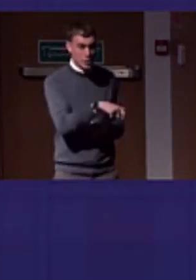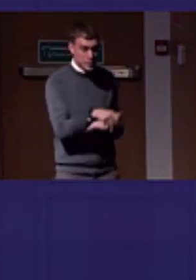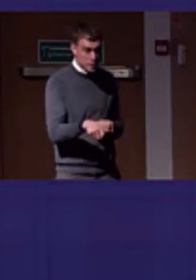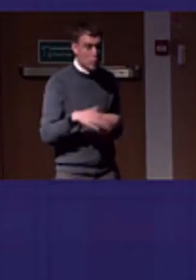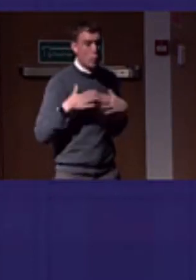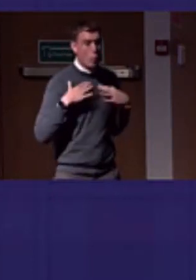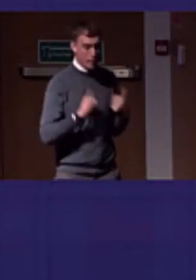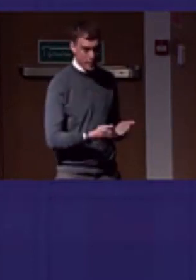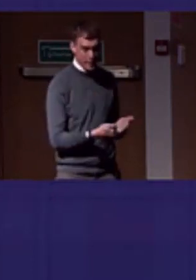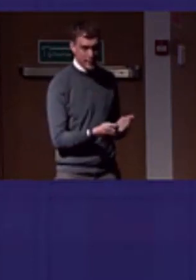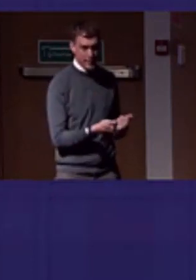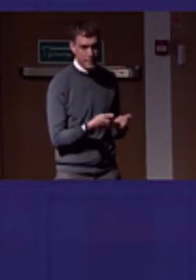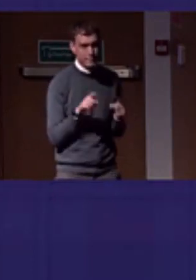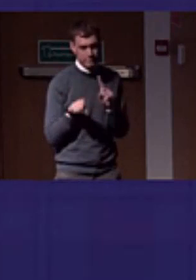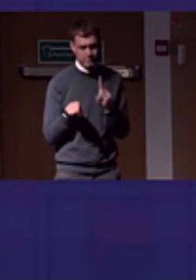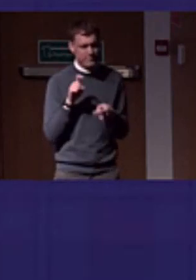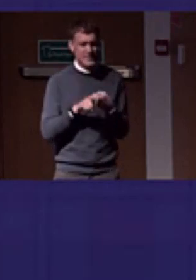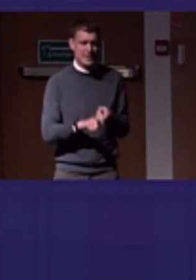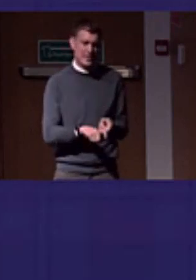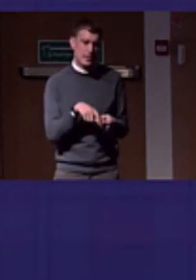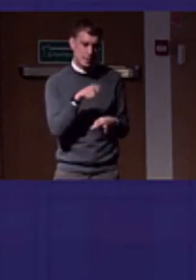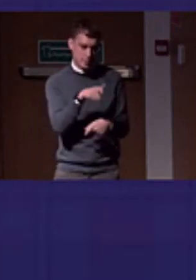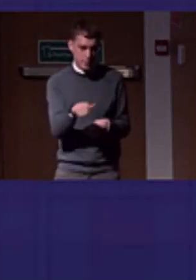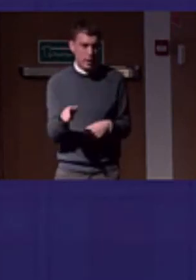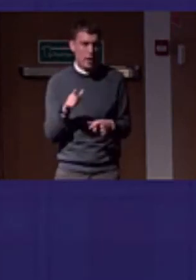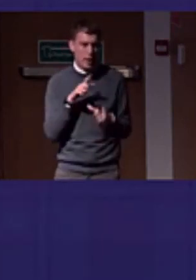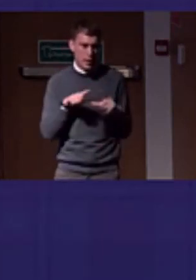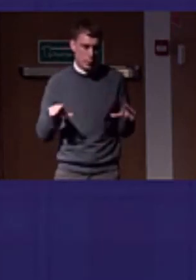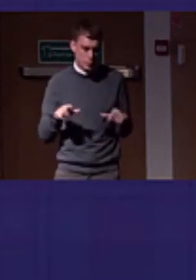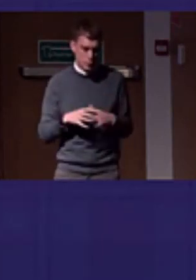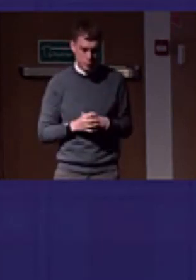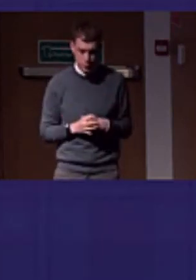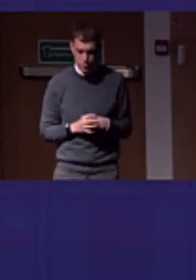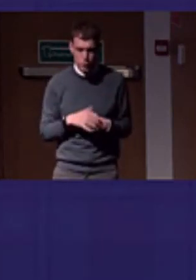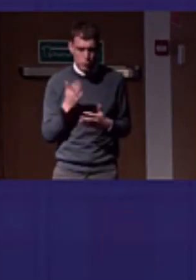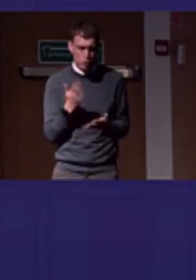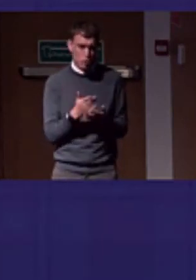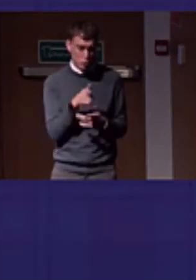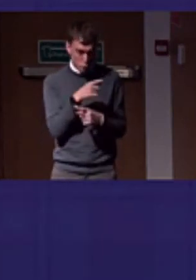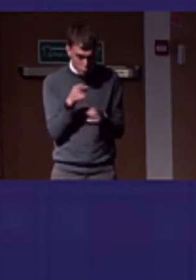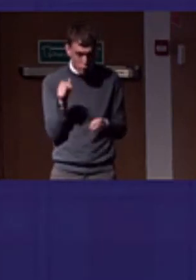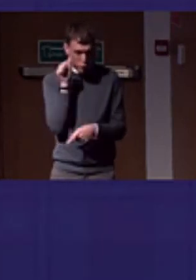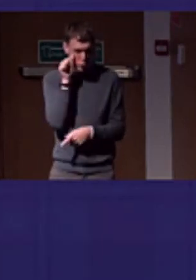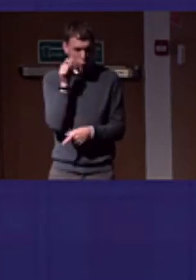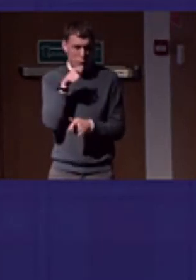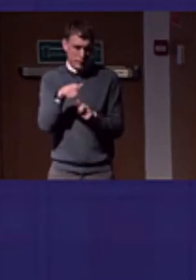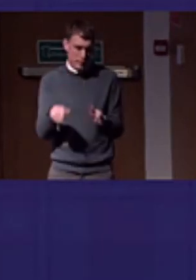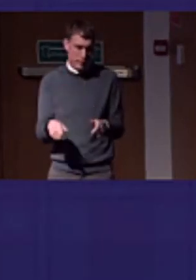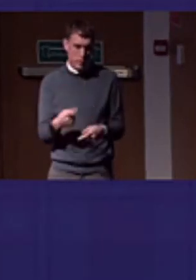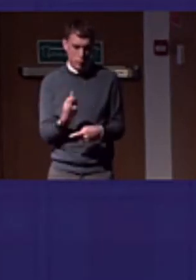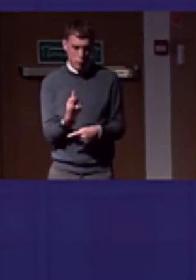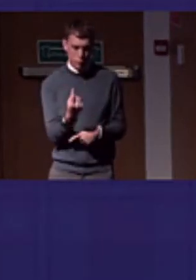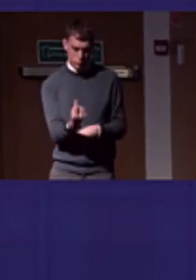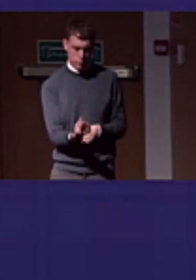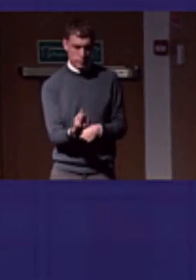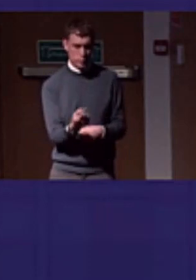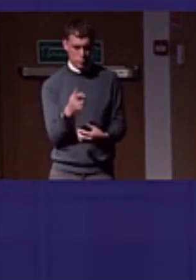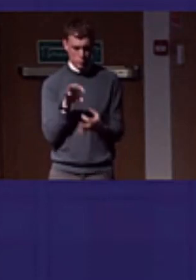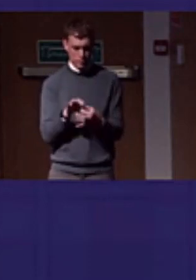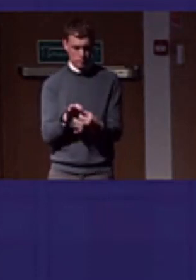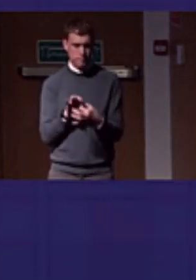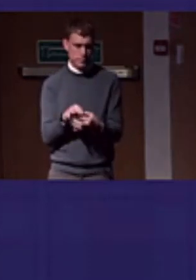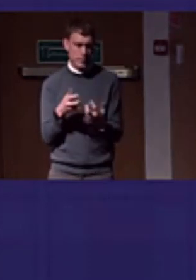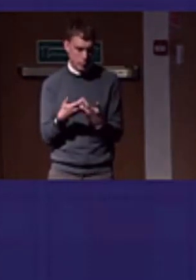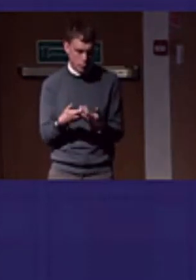well-being. Just decide. Situational language. You know your people really well, right? You know who's going to resonate, who's not. I start